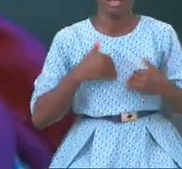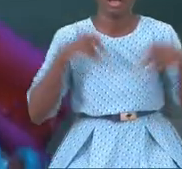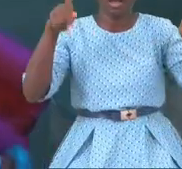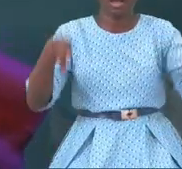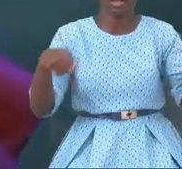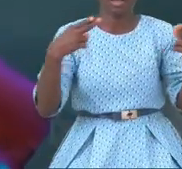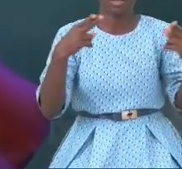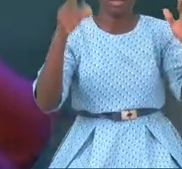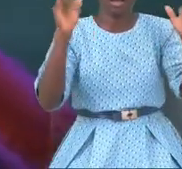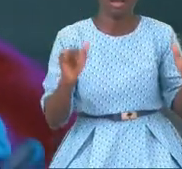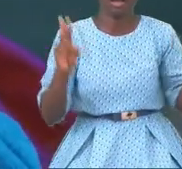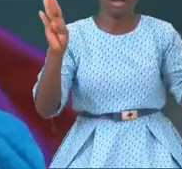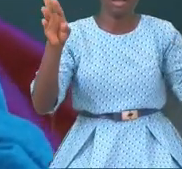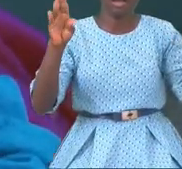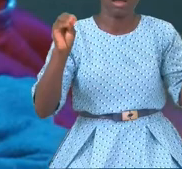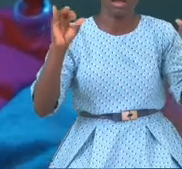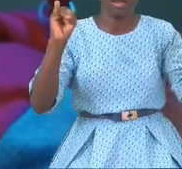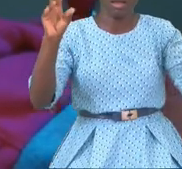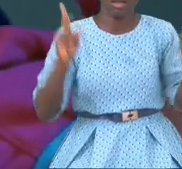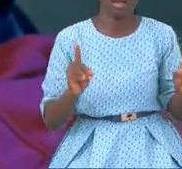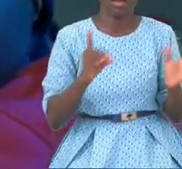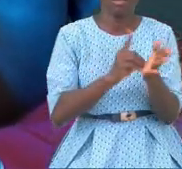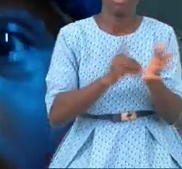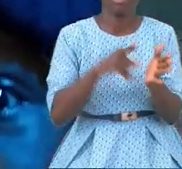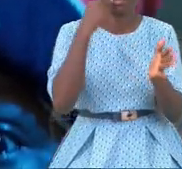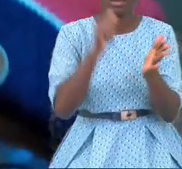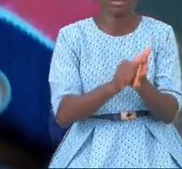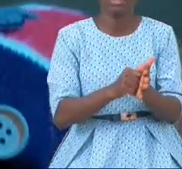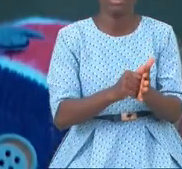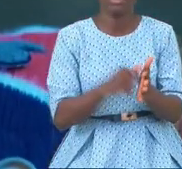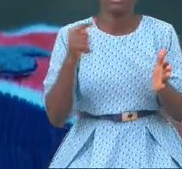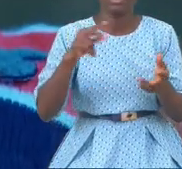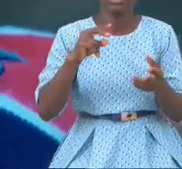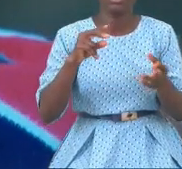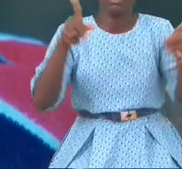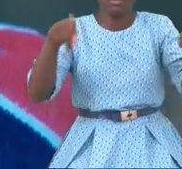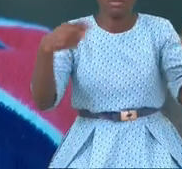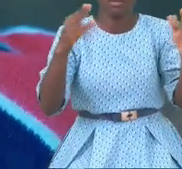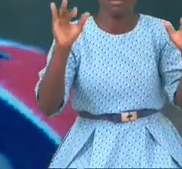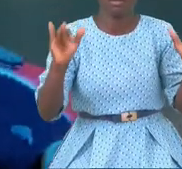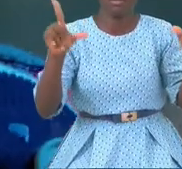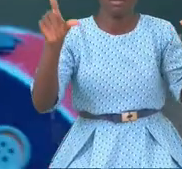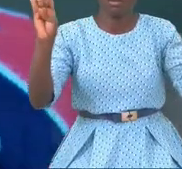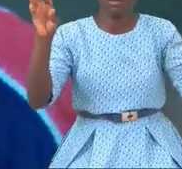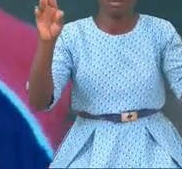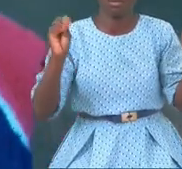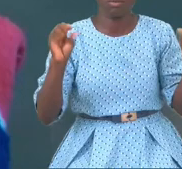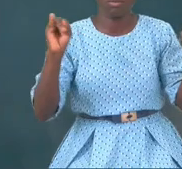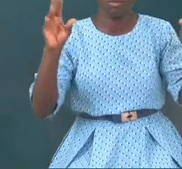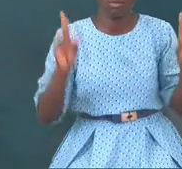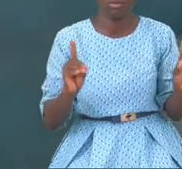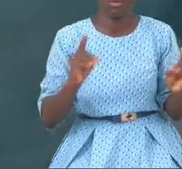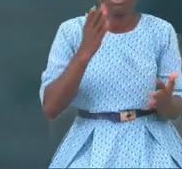worried. I was trusting God for healing. Then Daddy mentioned my case. He said fibro, during the